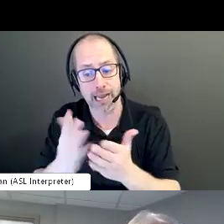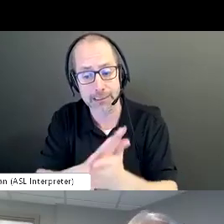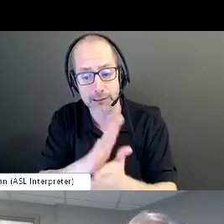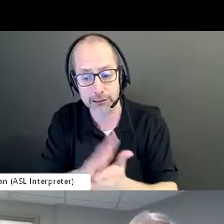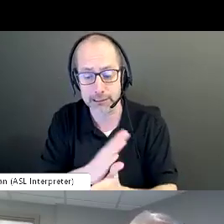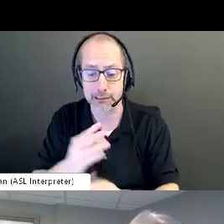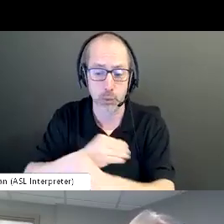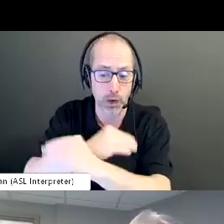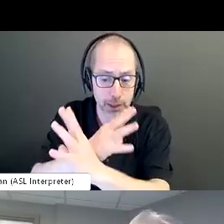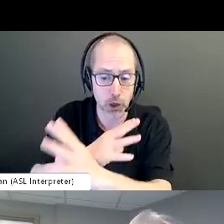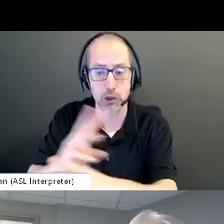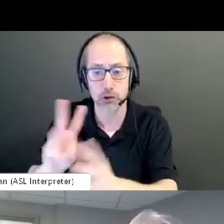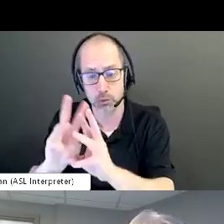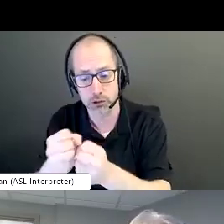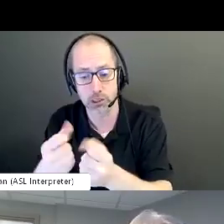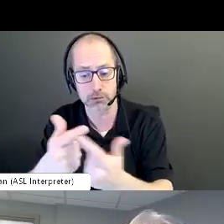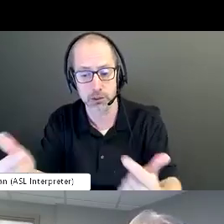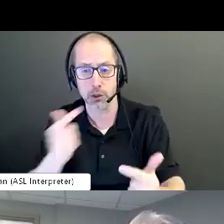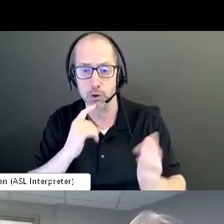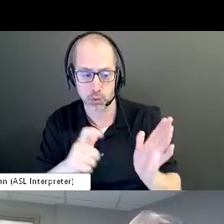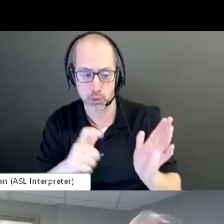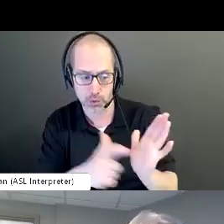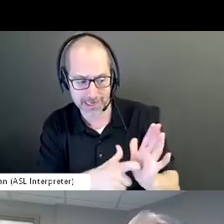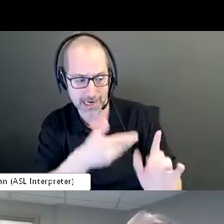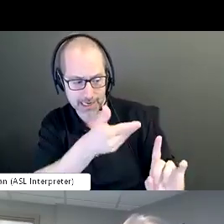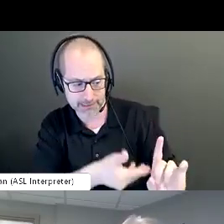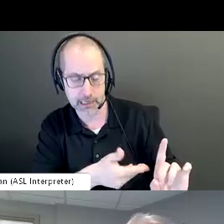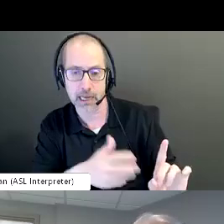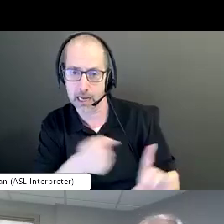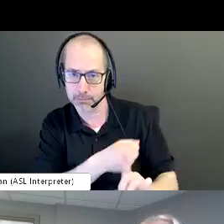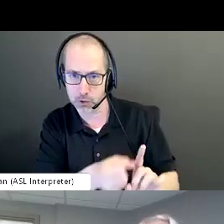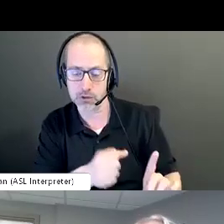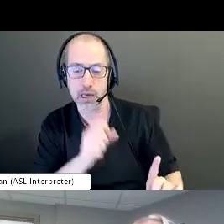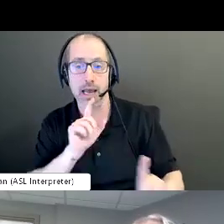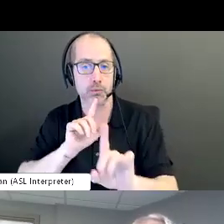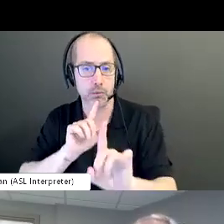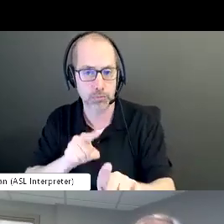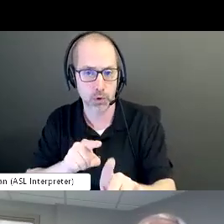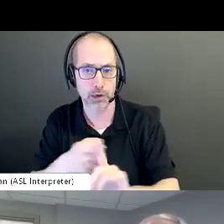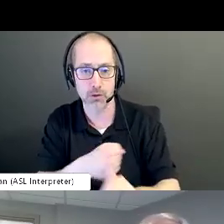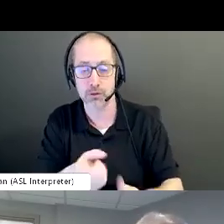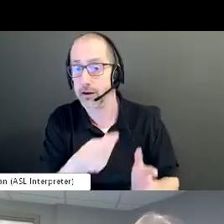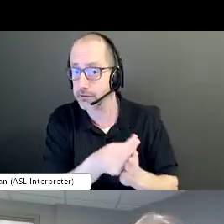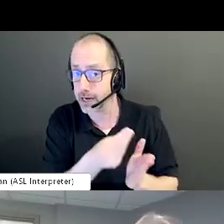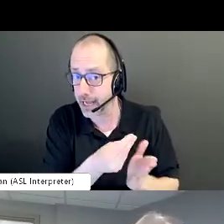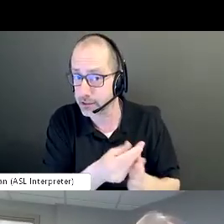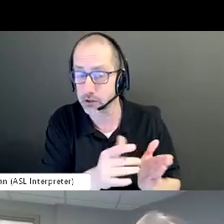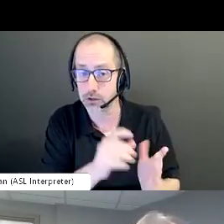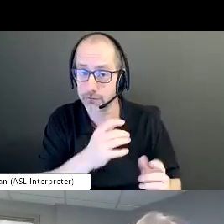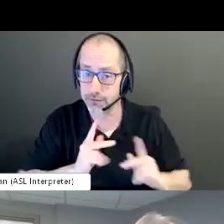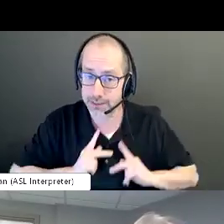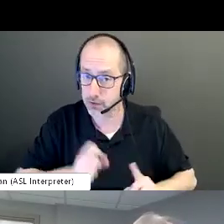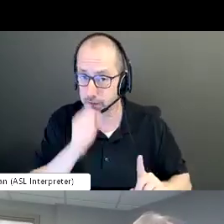on recognizing and reporting all types of elder abuse, including financial, emotional, physical, neglect, the whole